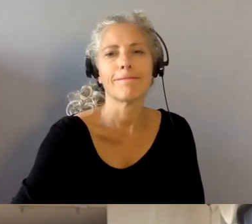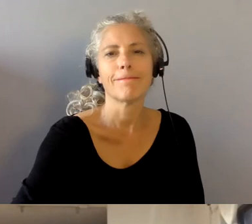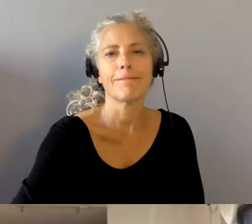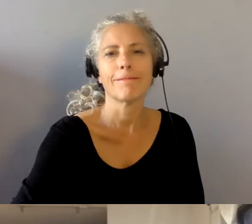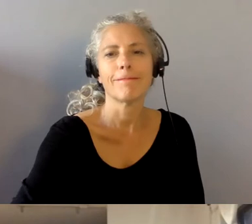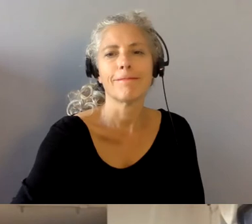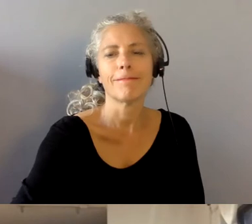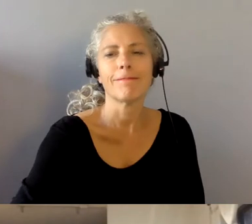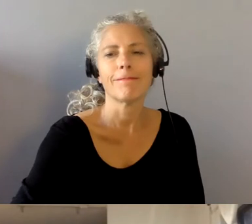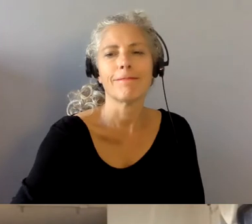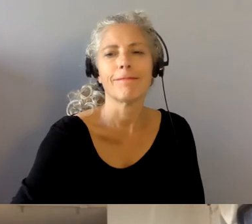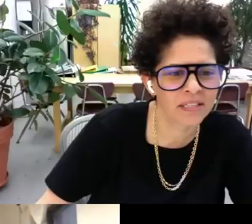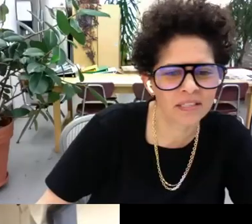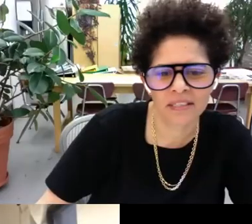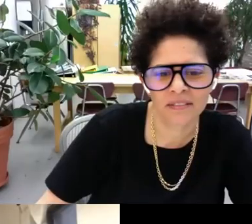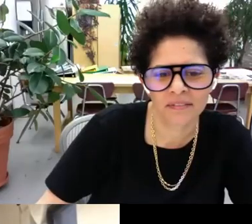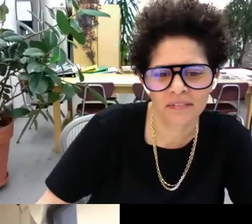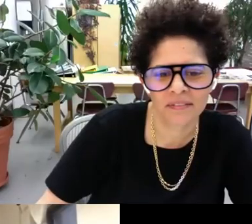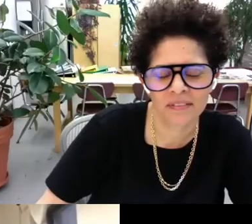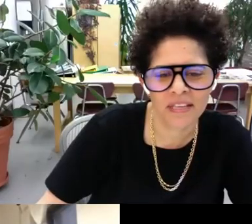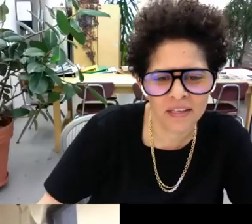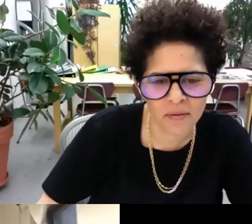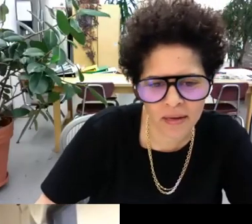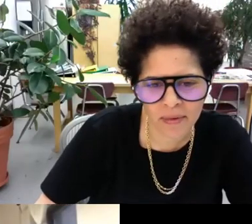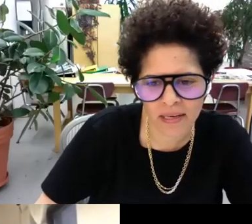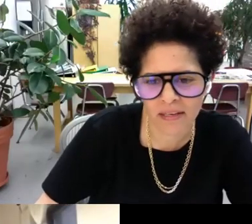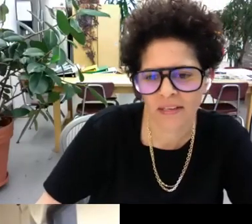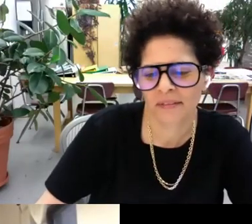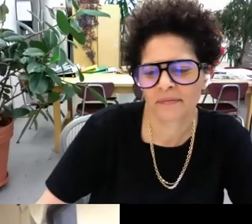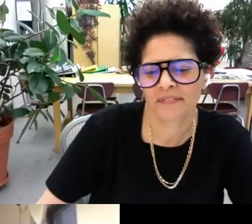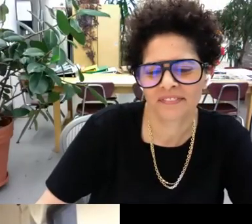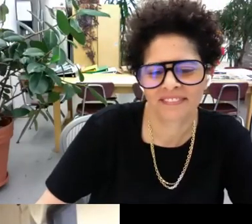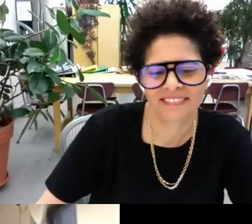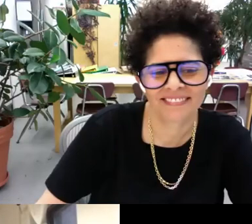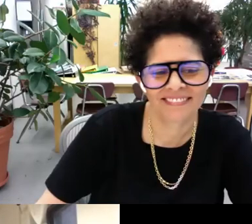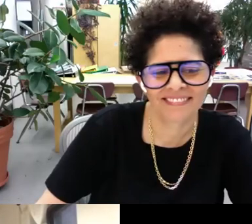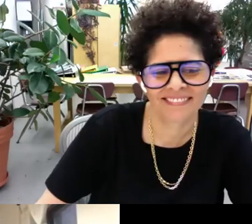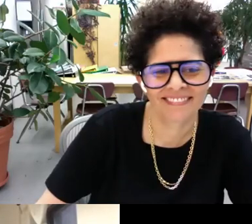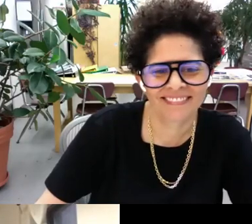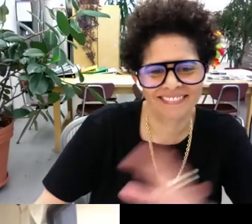Good night. Thank you, Kemi. Thank you, Aisha. Thank you, Julie. Thank you, Emma.